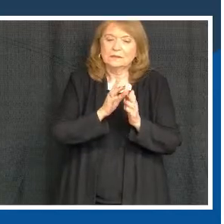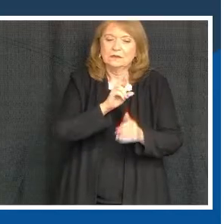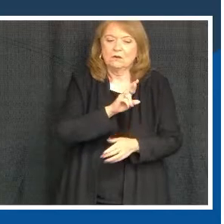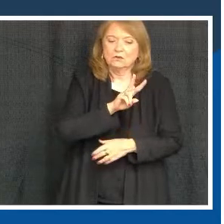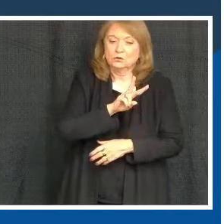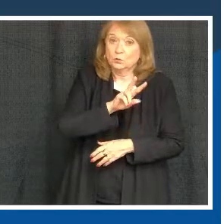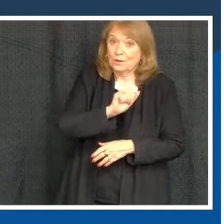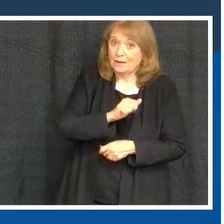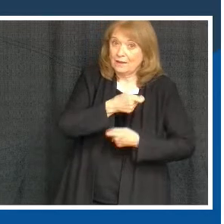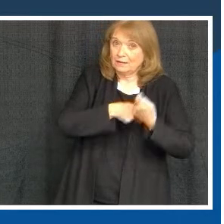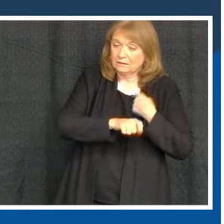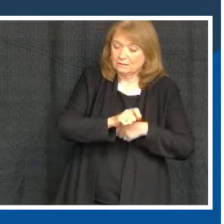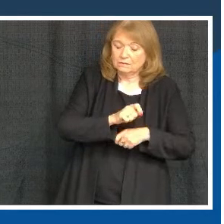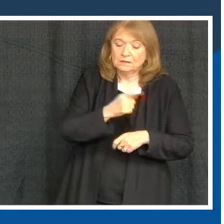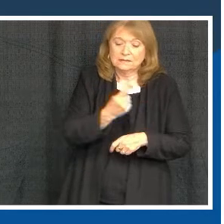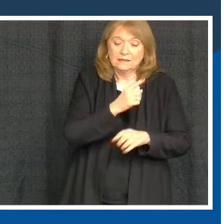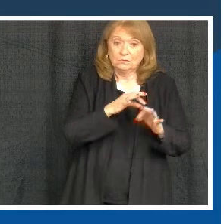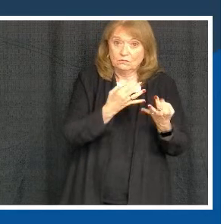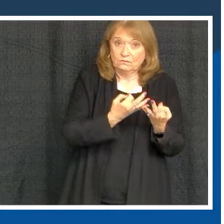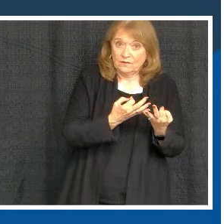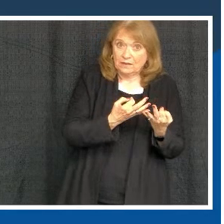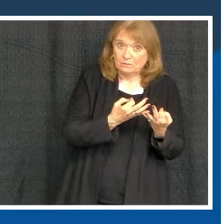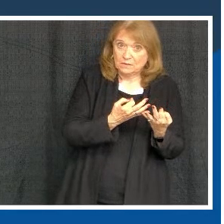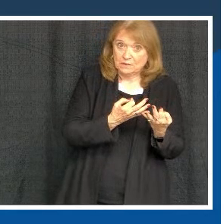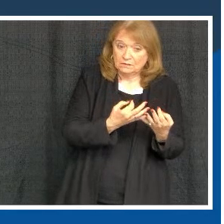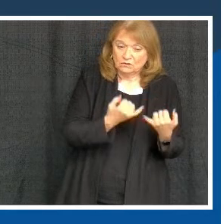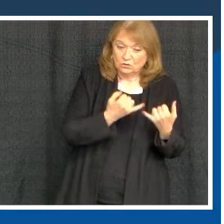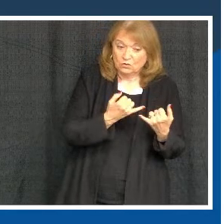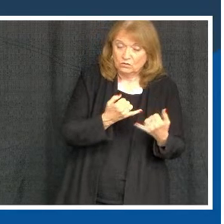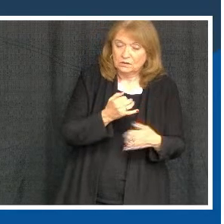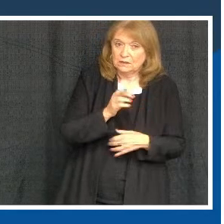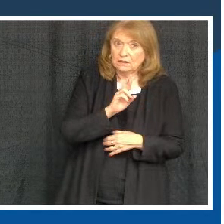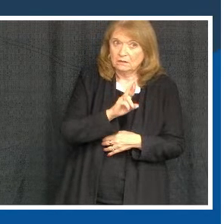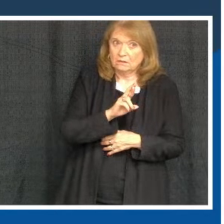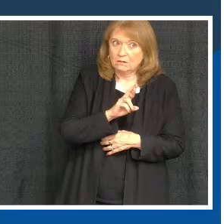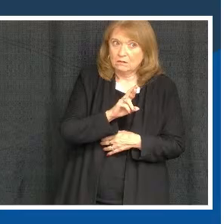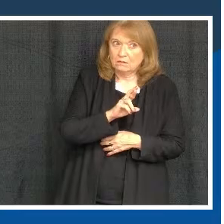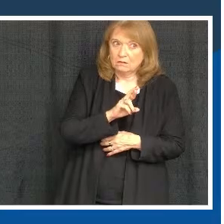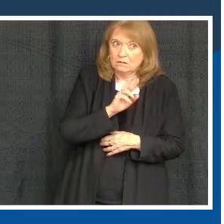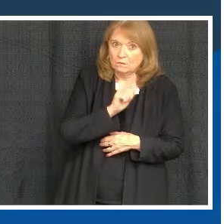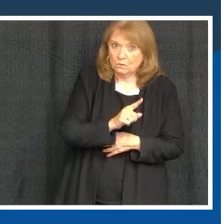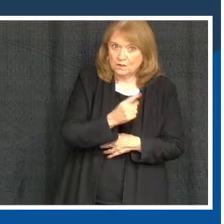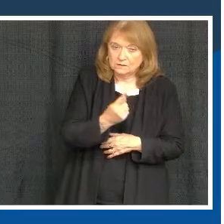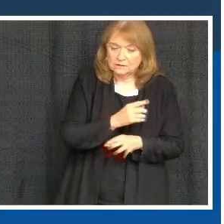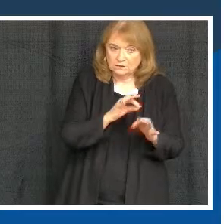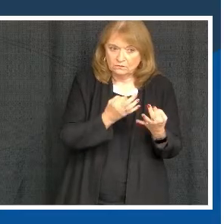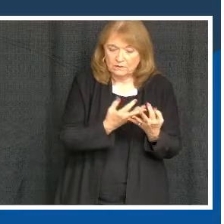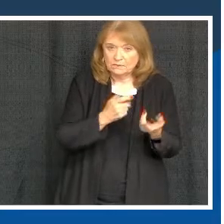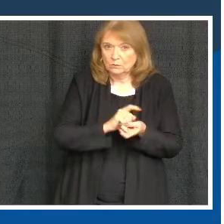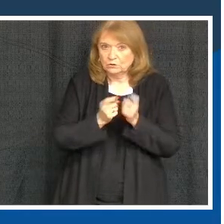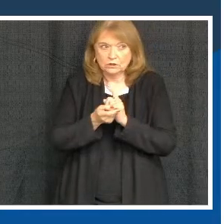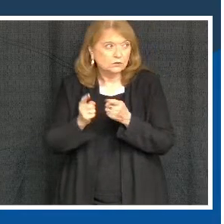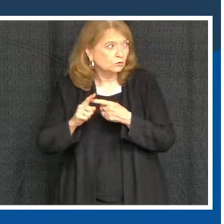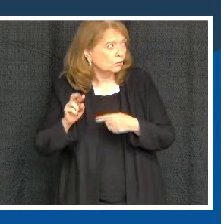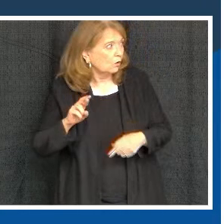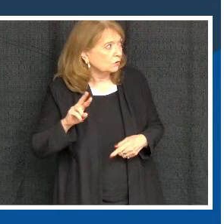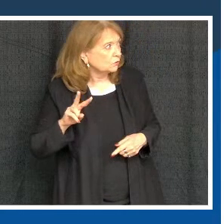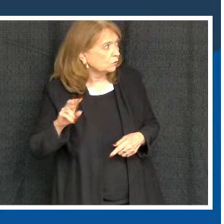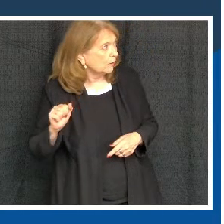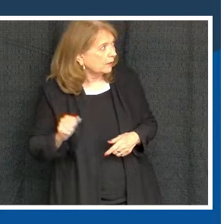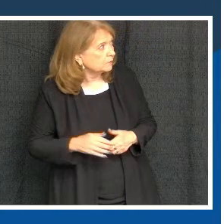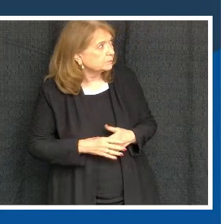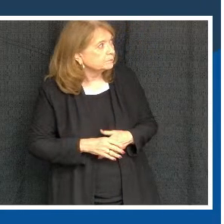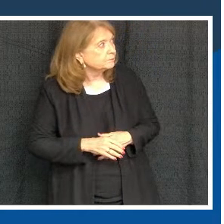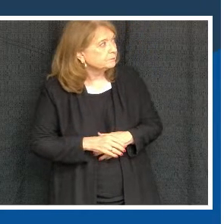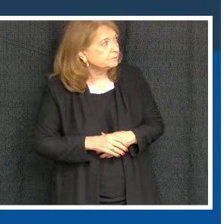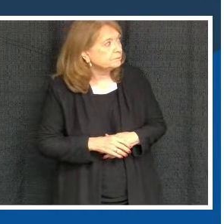R2A, single family residential, currently zoned R1, single family residential. Next slide.